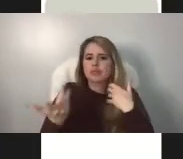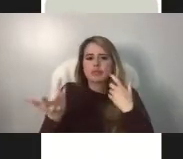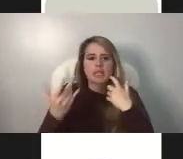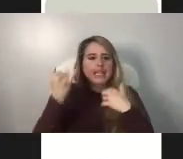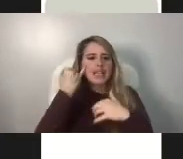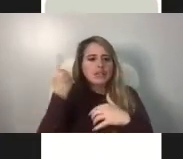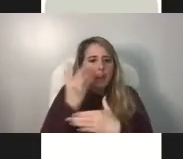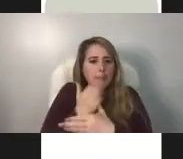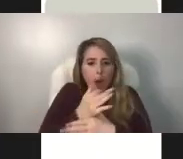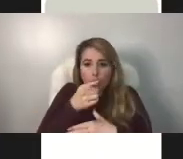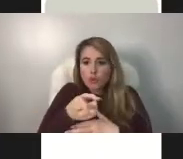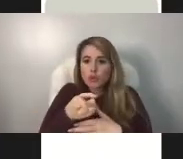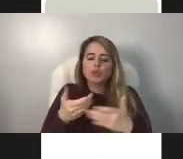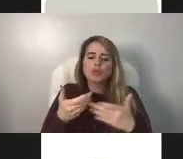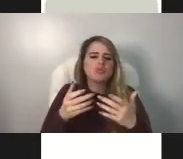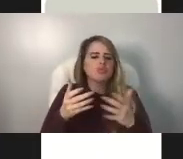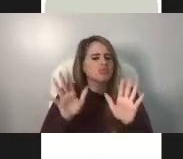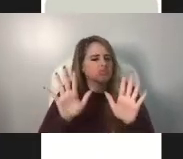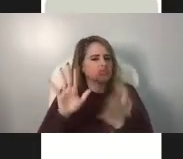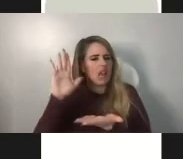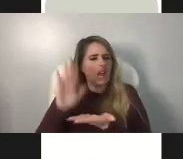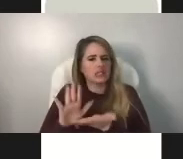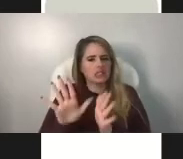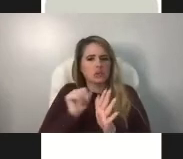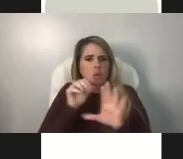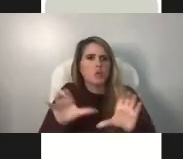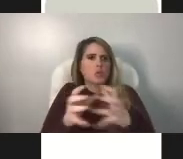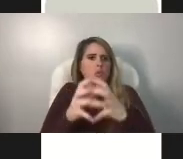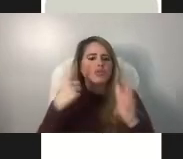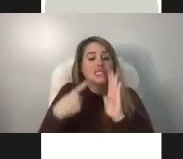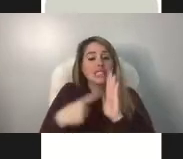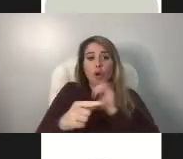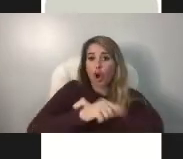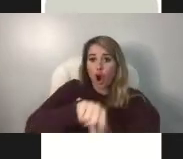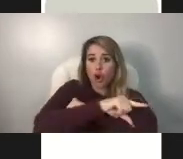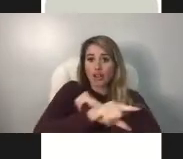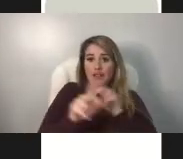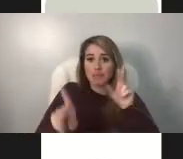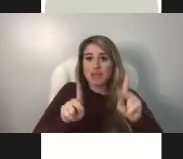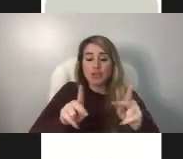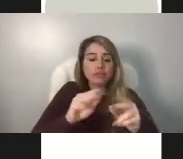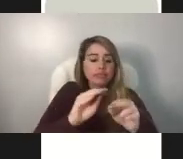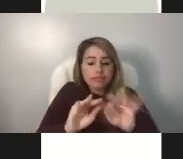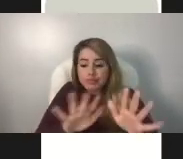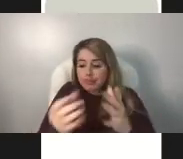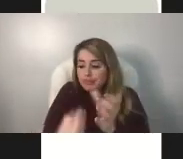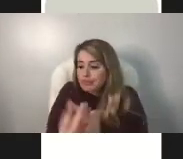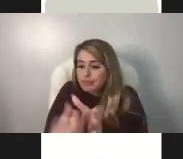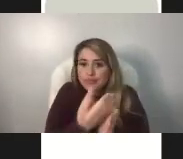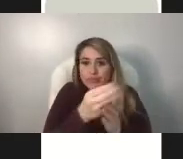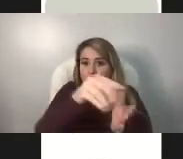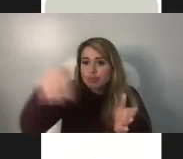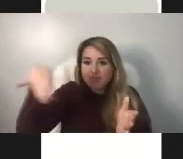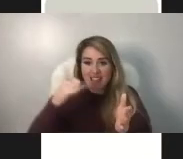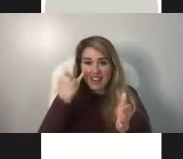something bothers you, do a little bit less. So Dr. Barr talked about gardening. We see a lot of gardeners in the office. And if